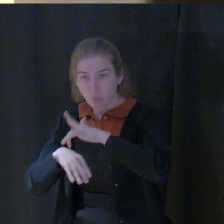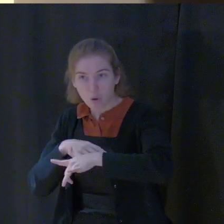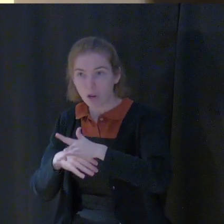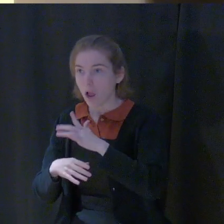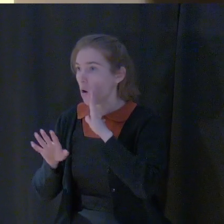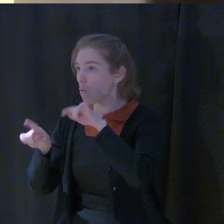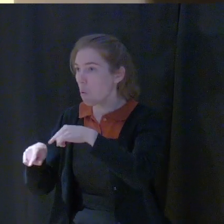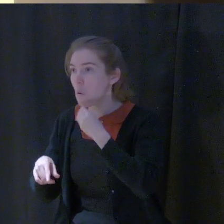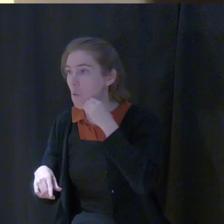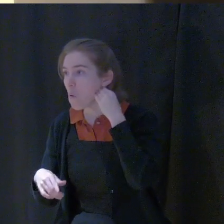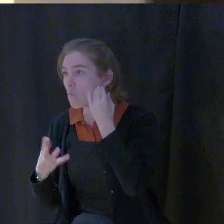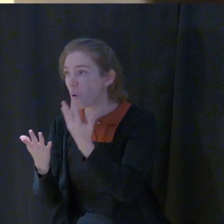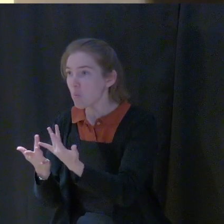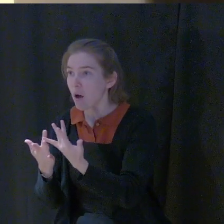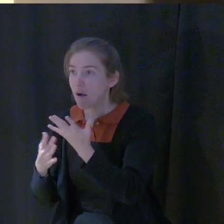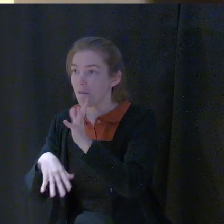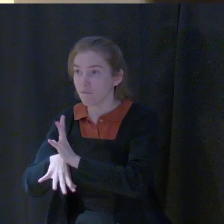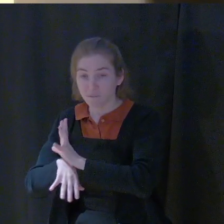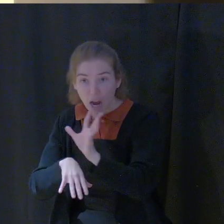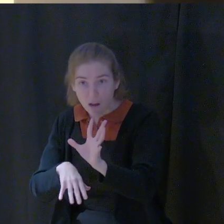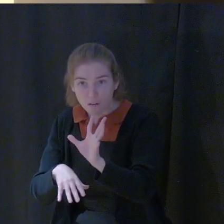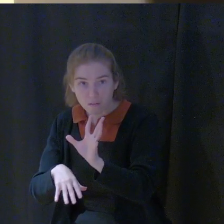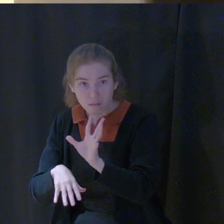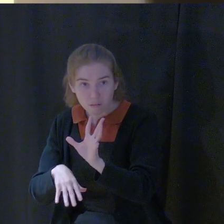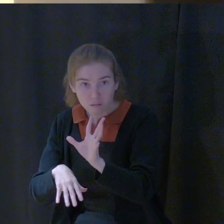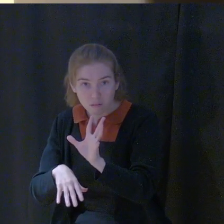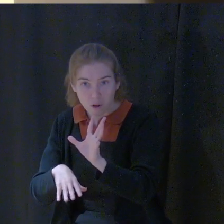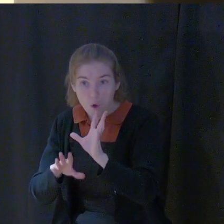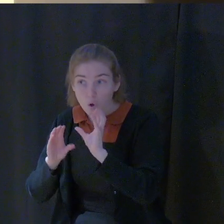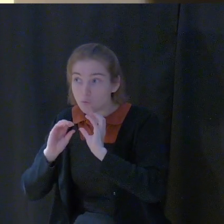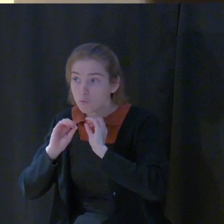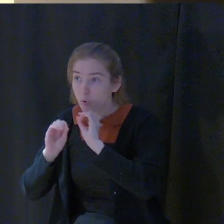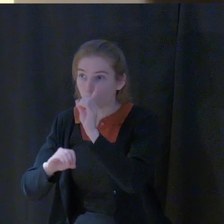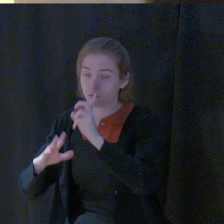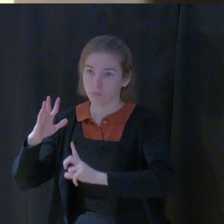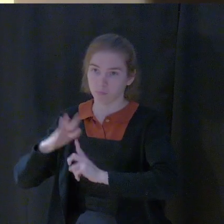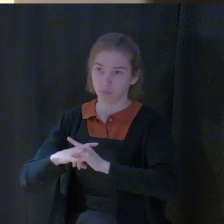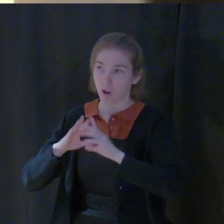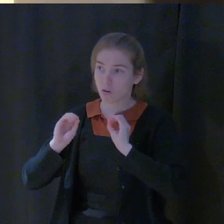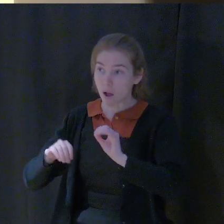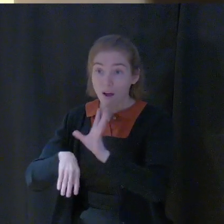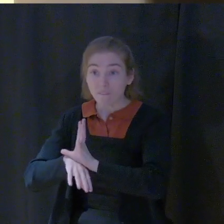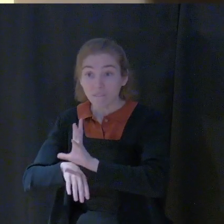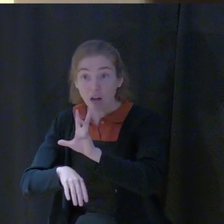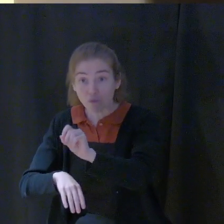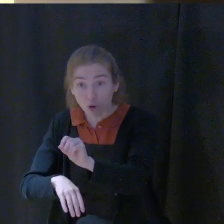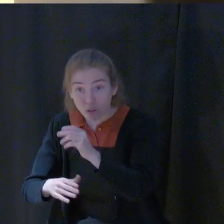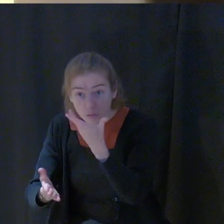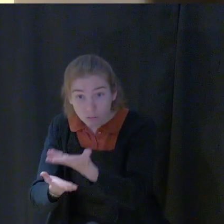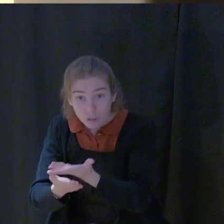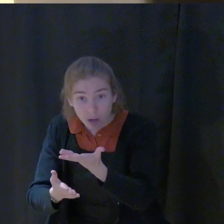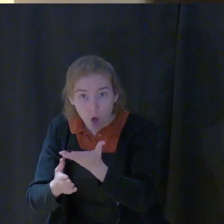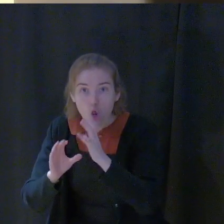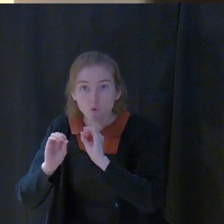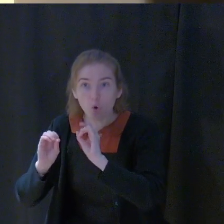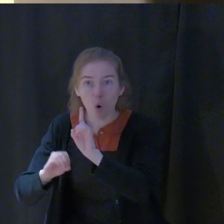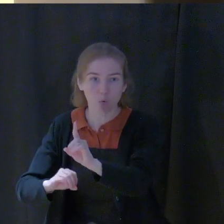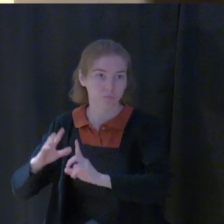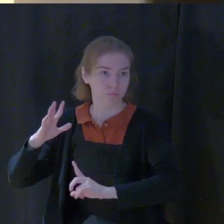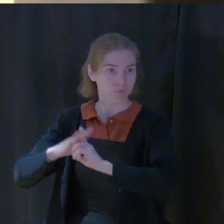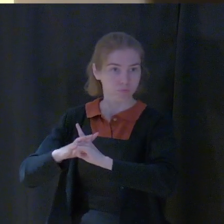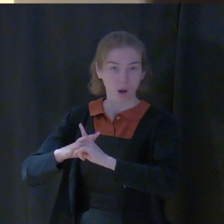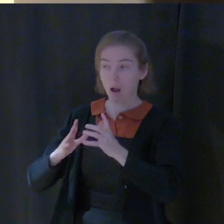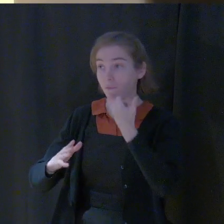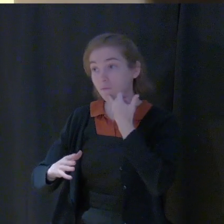waited. 5 o'clock came, nobody showed up. 5:30 came, no one showed up. I